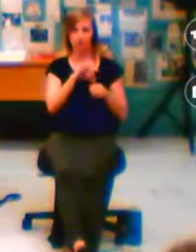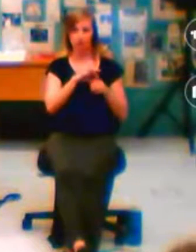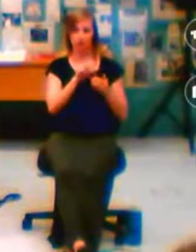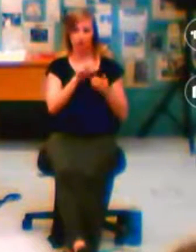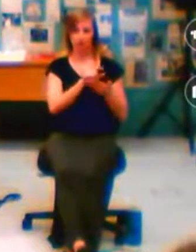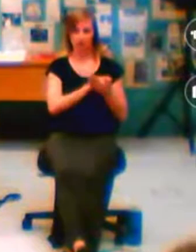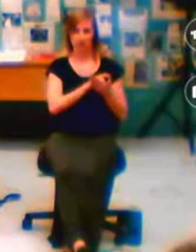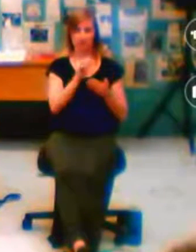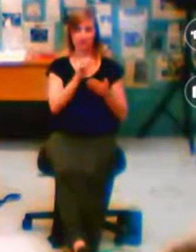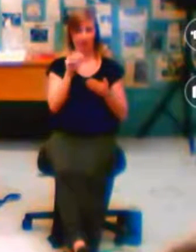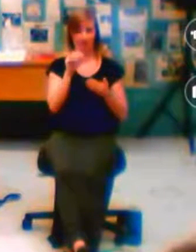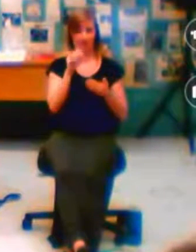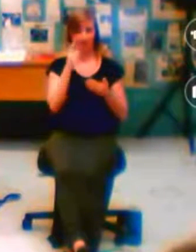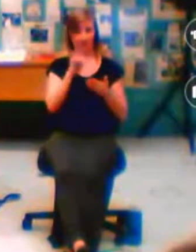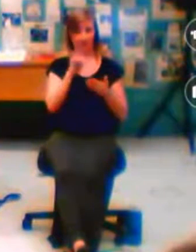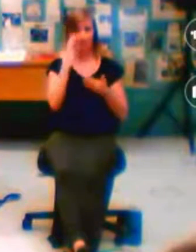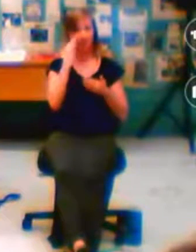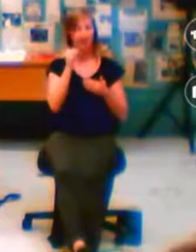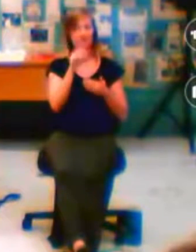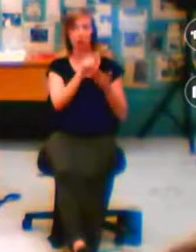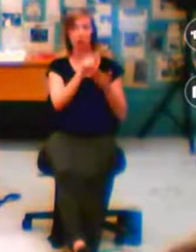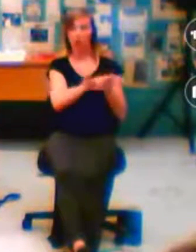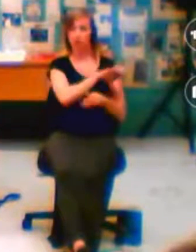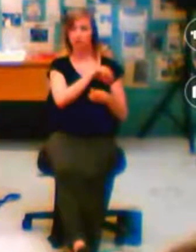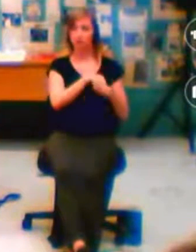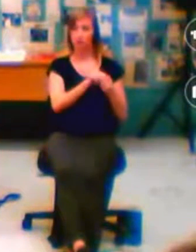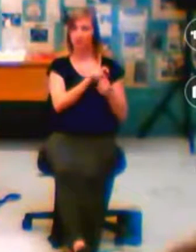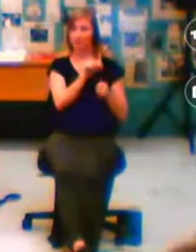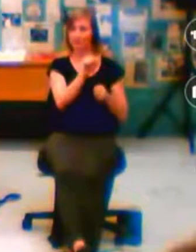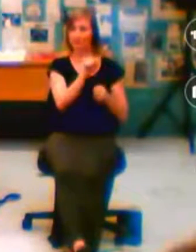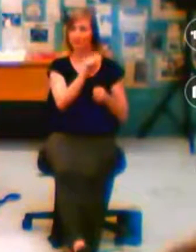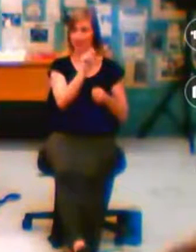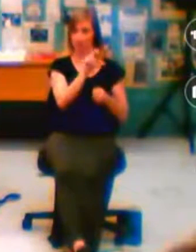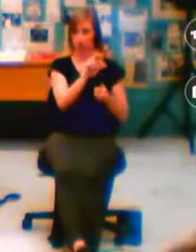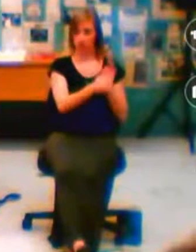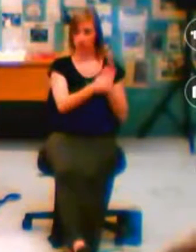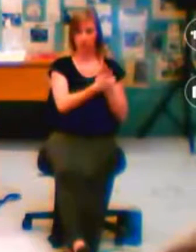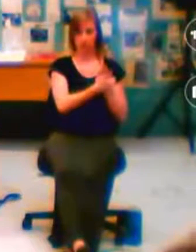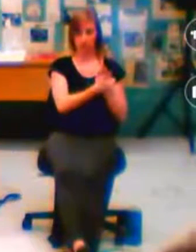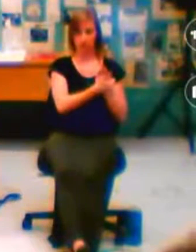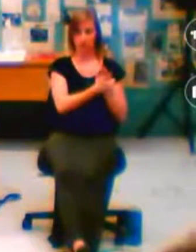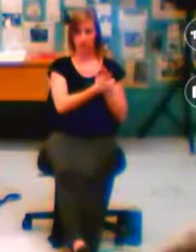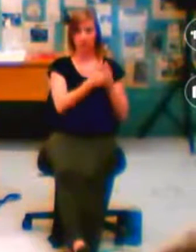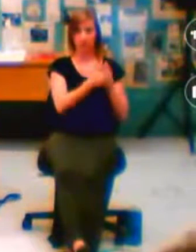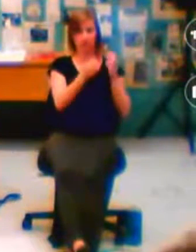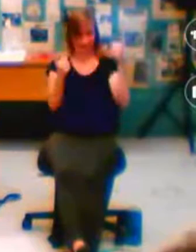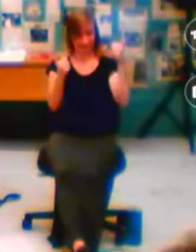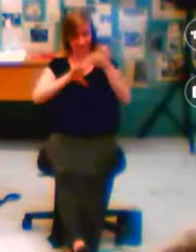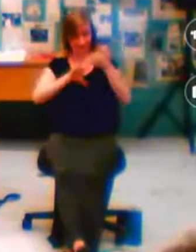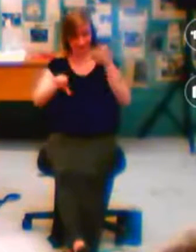The board sets its own election rules. It's exempt from Colorado's fair election laws